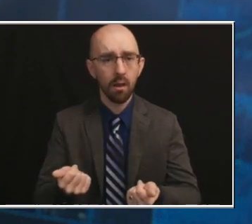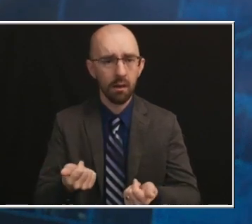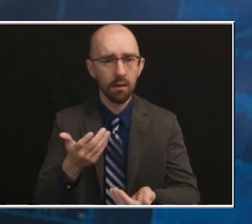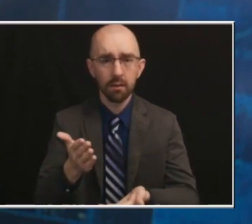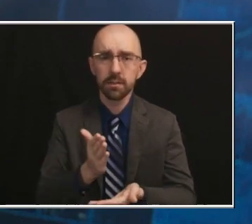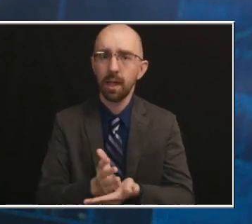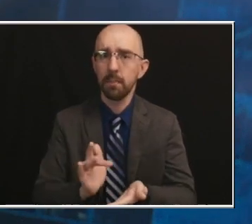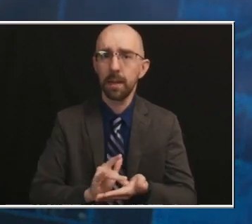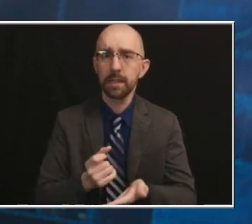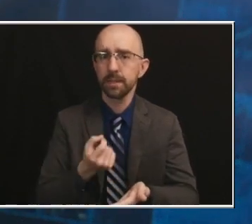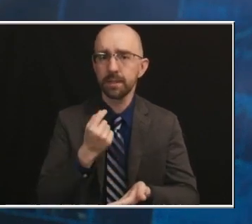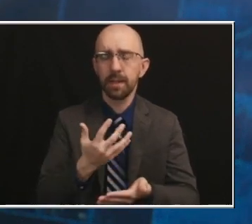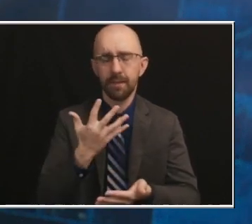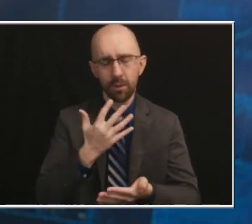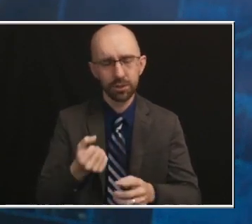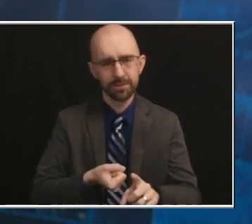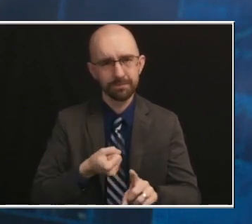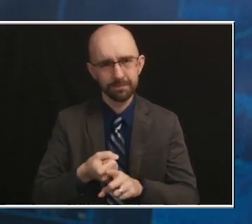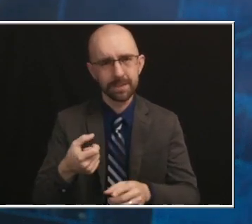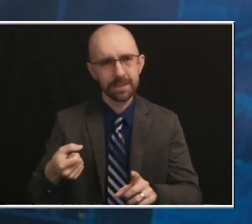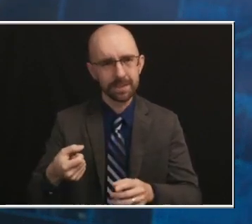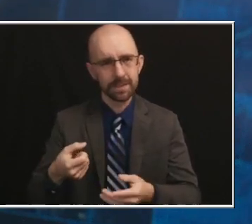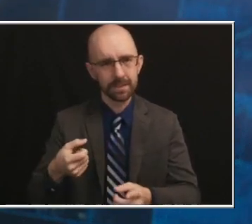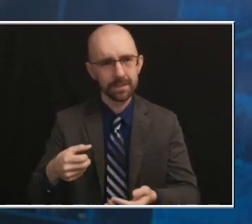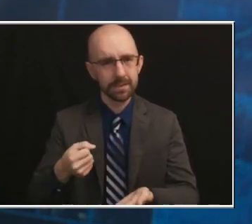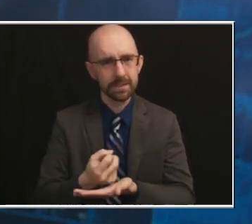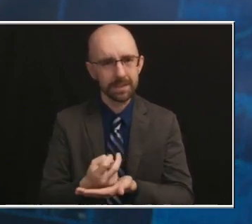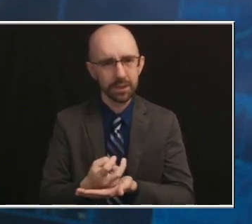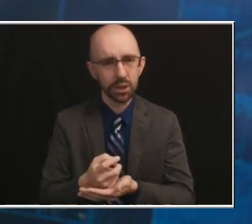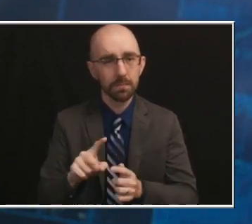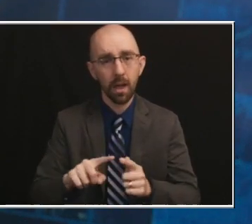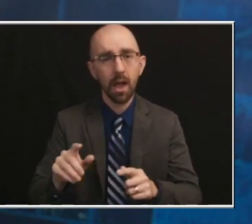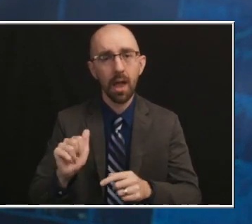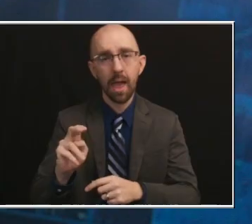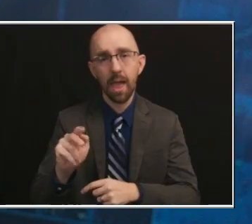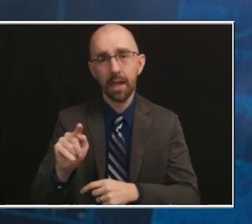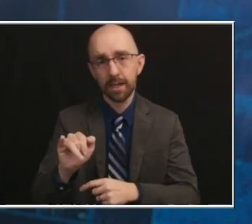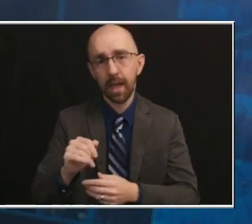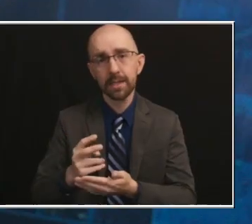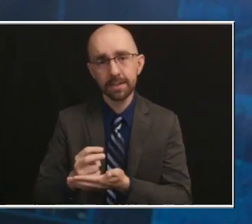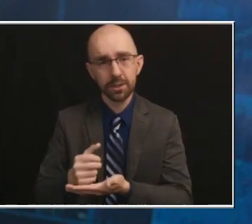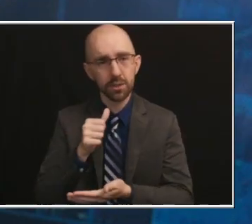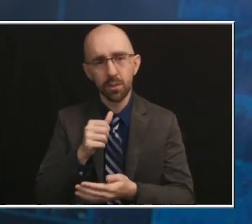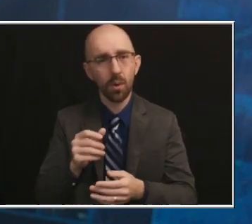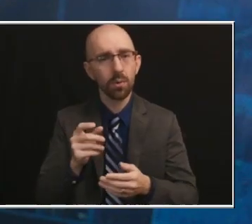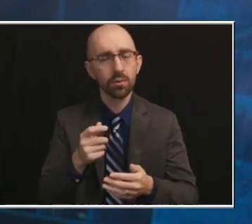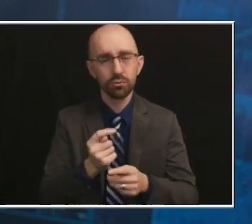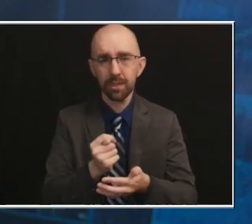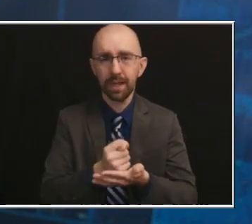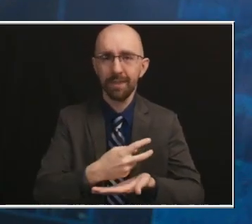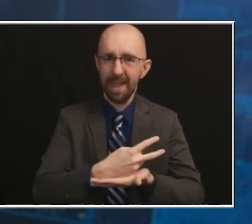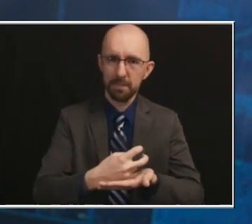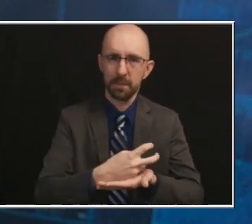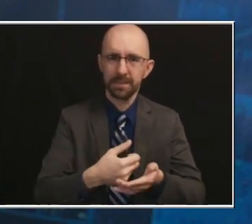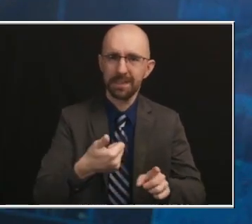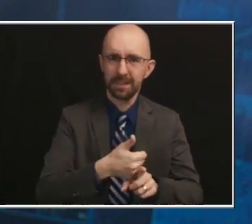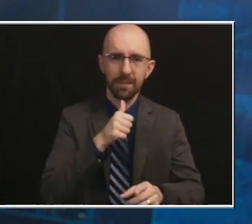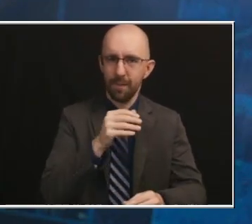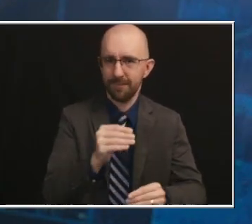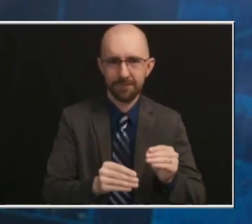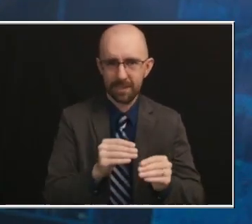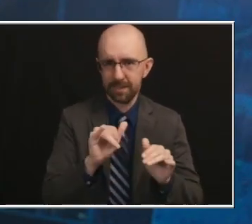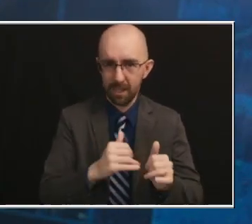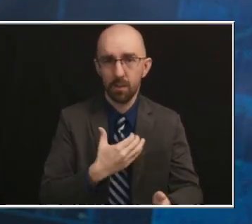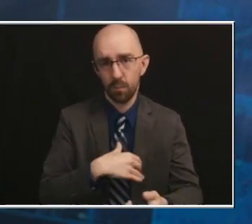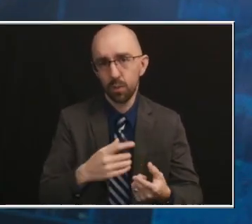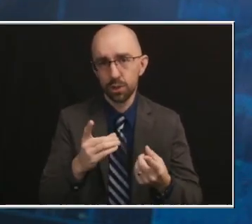seizures. So I think the important thing is that the anti-seizure medicines unfortunately do not treat the epilepsy itself. They don't fix the epilepsy. We wish they did.